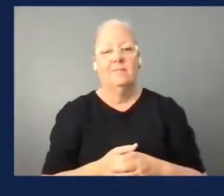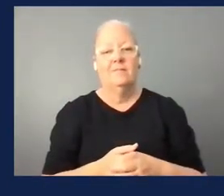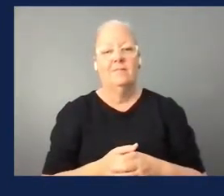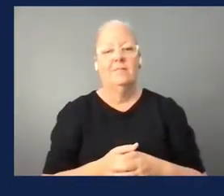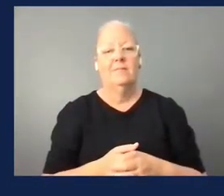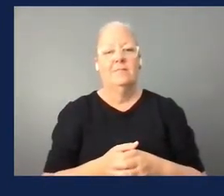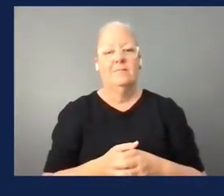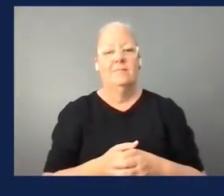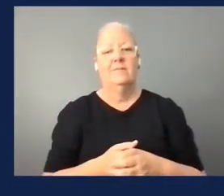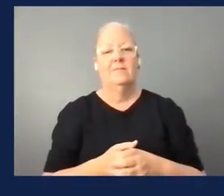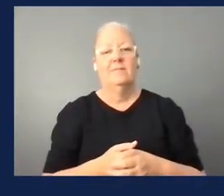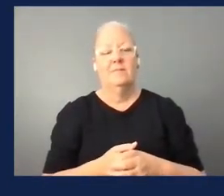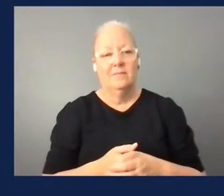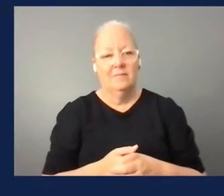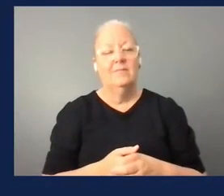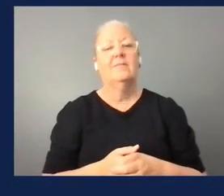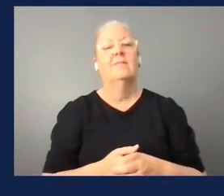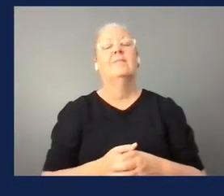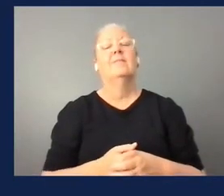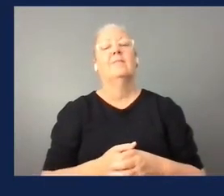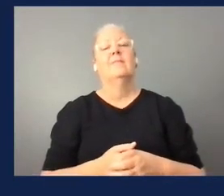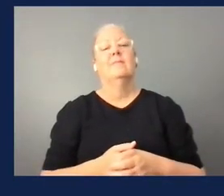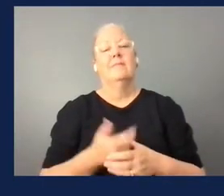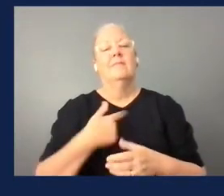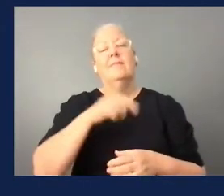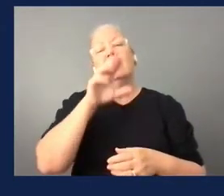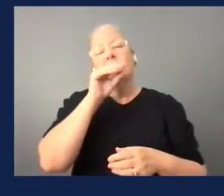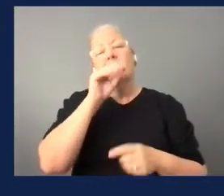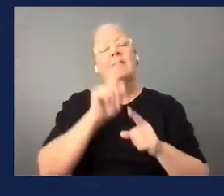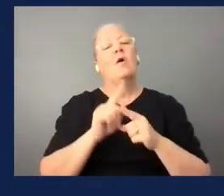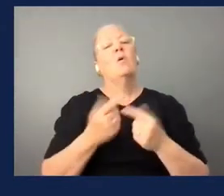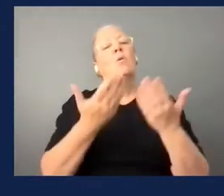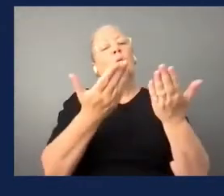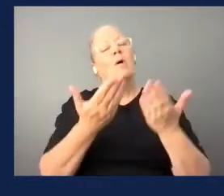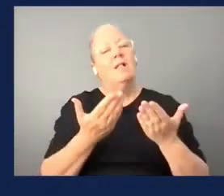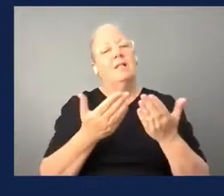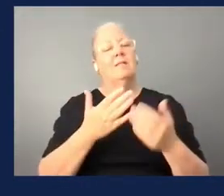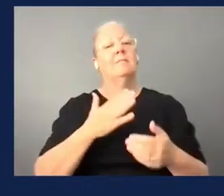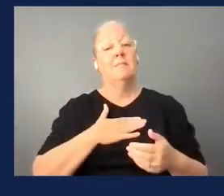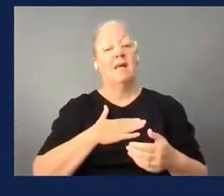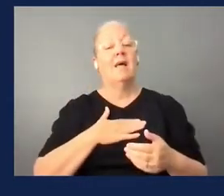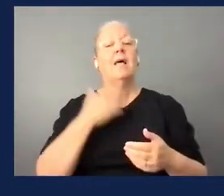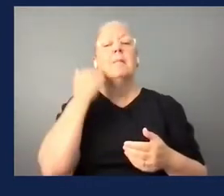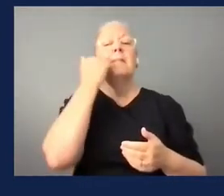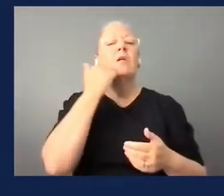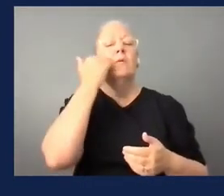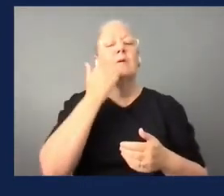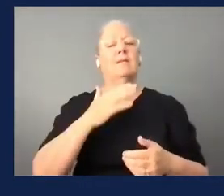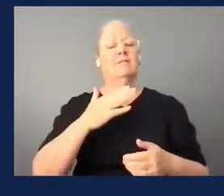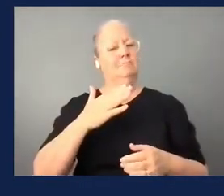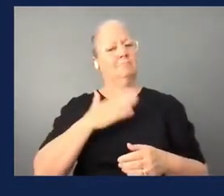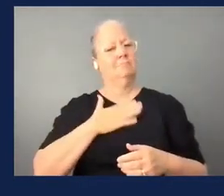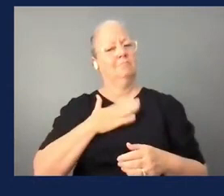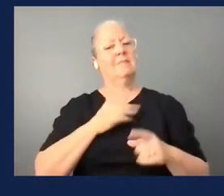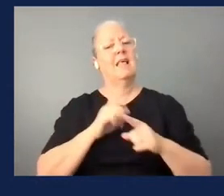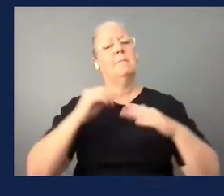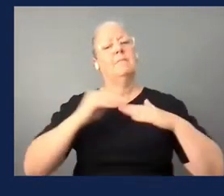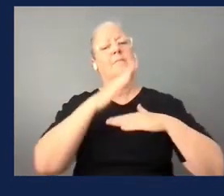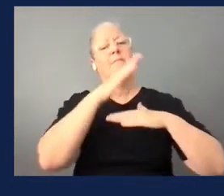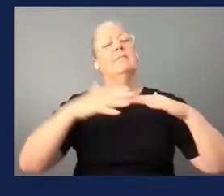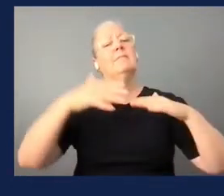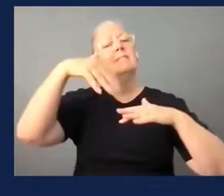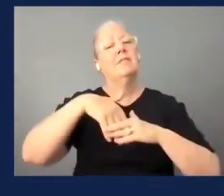I'll just speak very briefly in Te Reo Māori, which is the Indigenous language of New Zealand, to